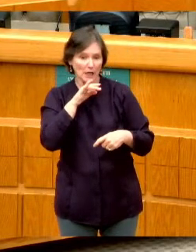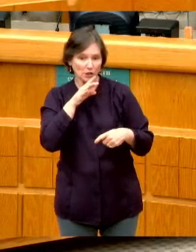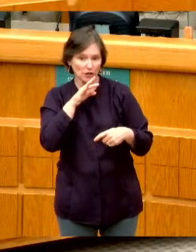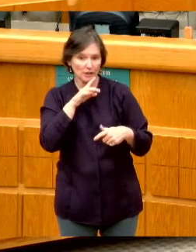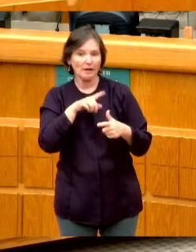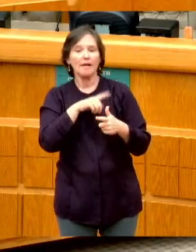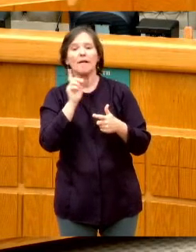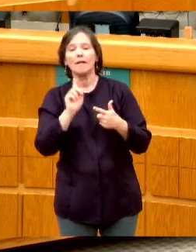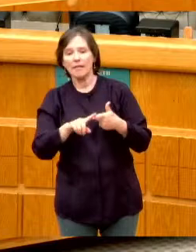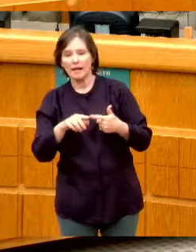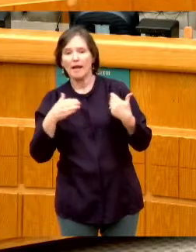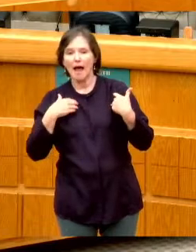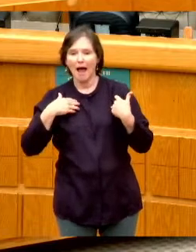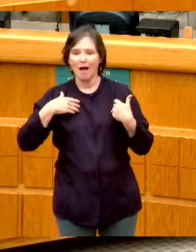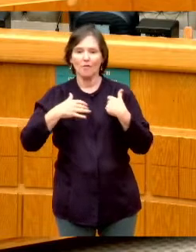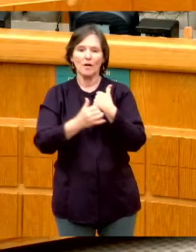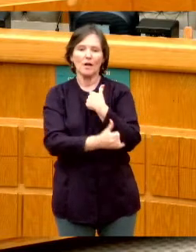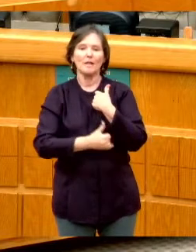Barbara Canales.